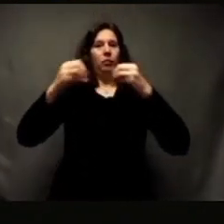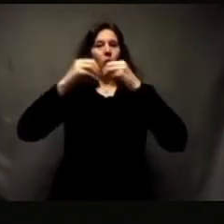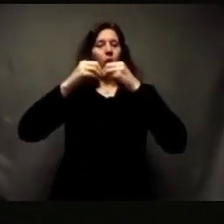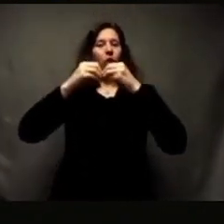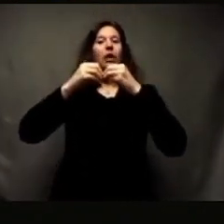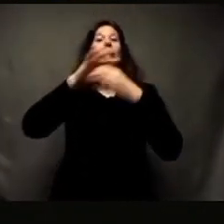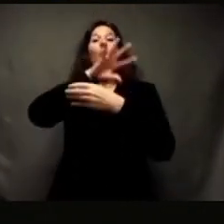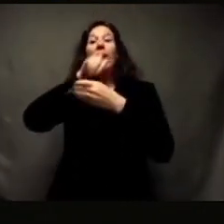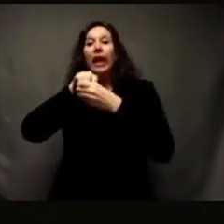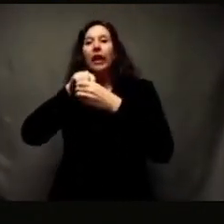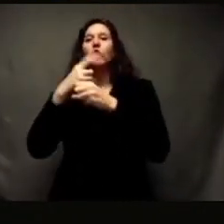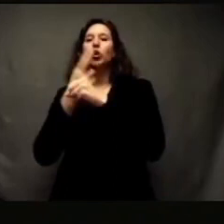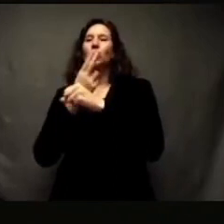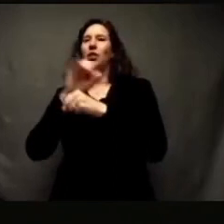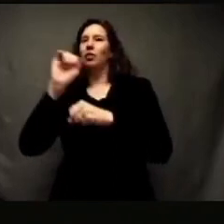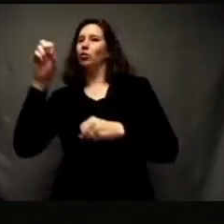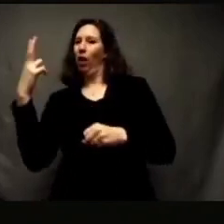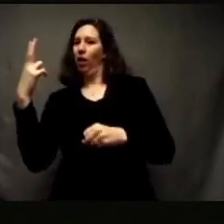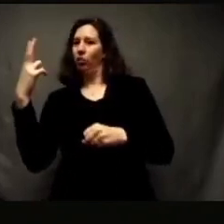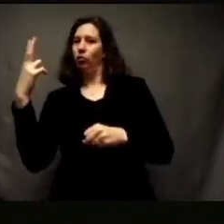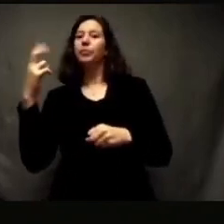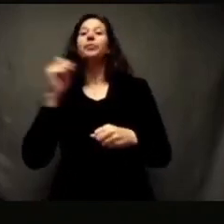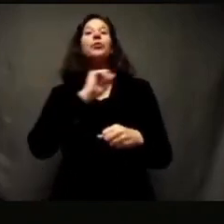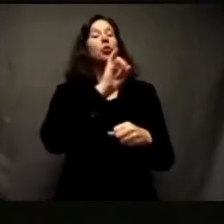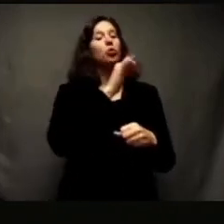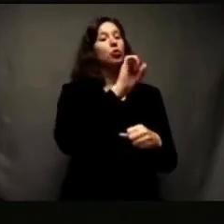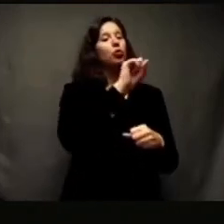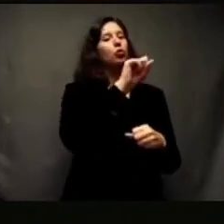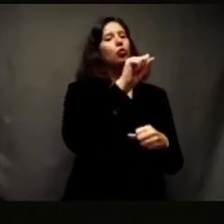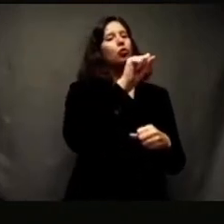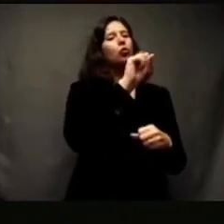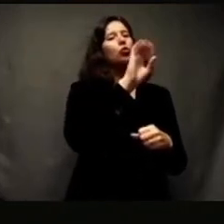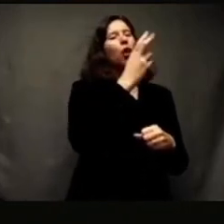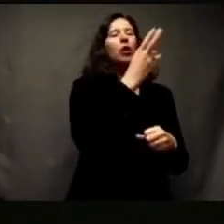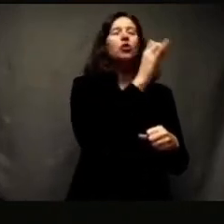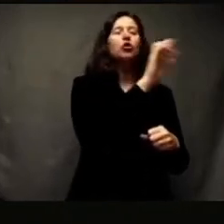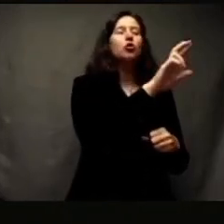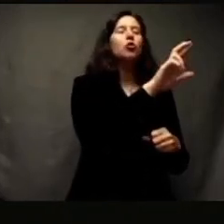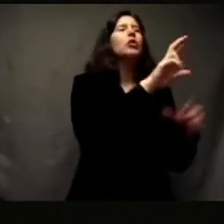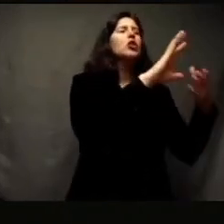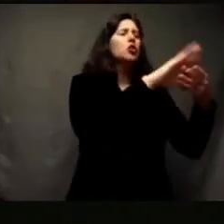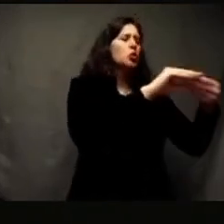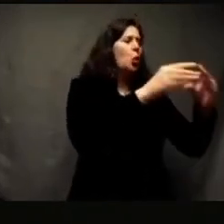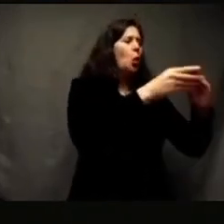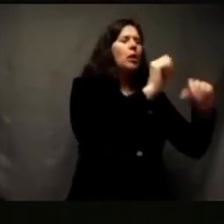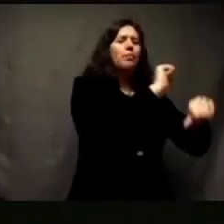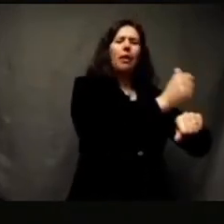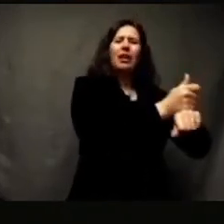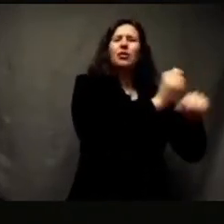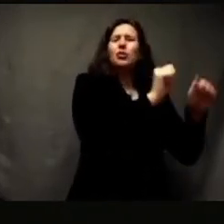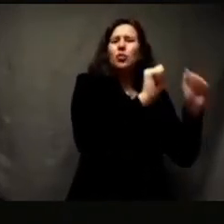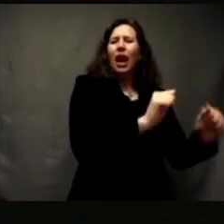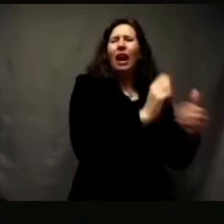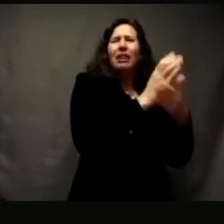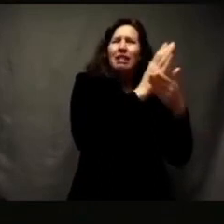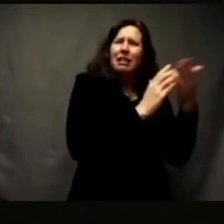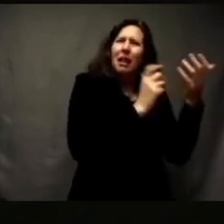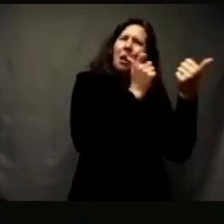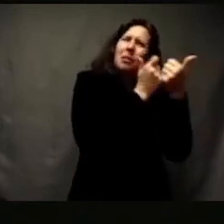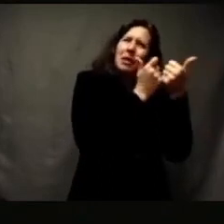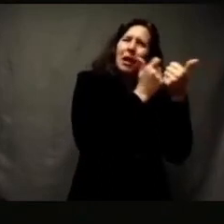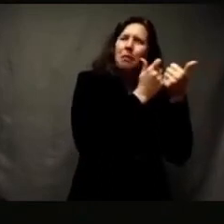And so basically, ScratchJr, for the most part, is story-based. You can make some games and everything,